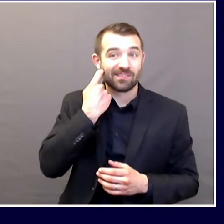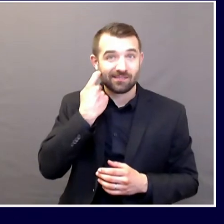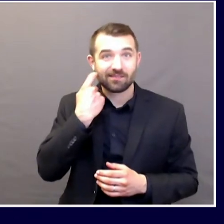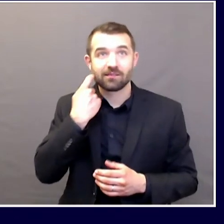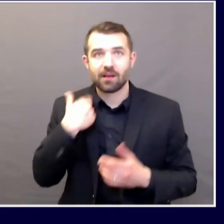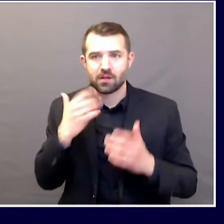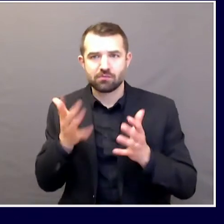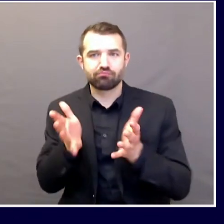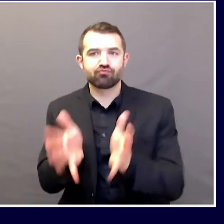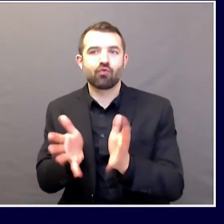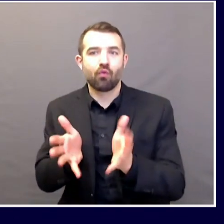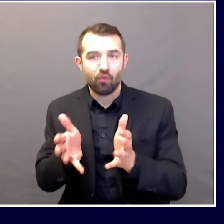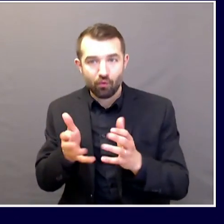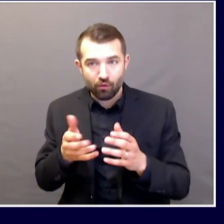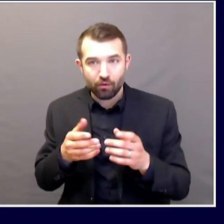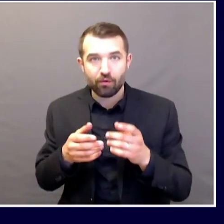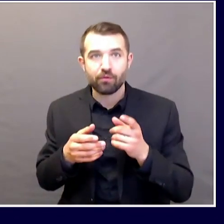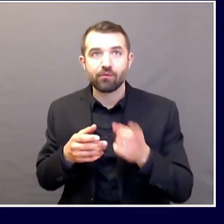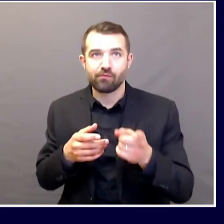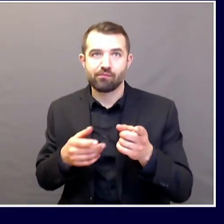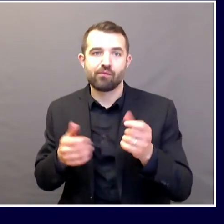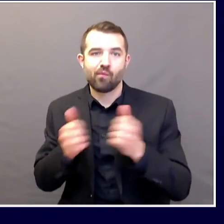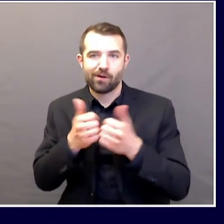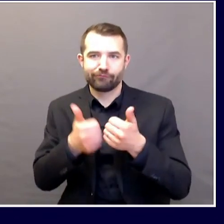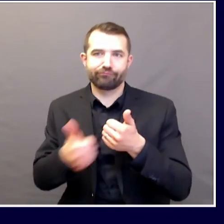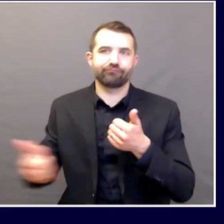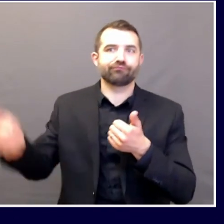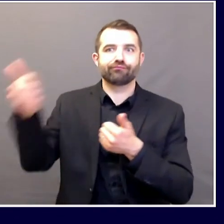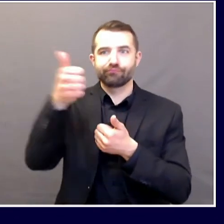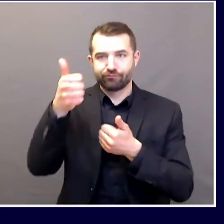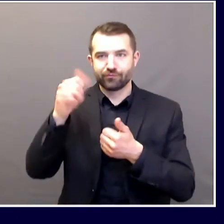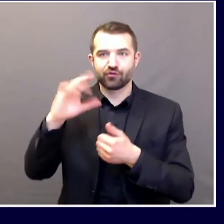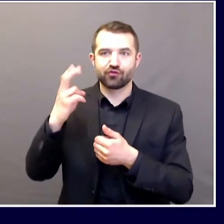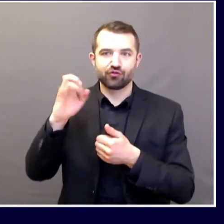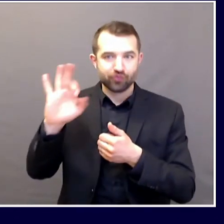conversation with Chief Hoskins from the